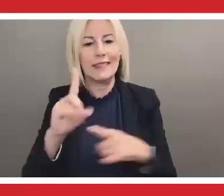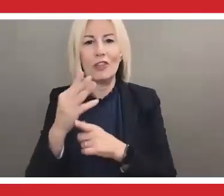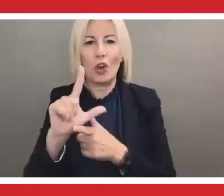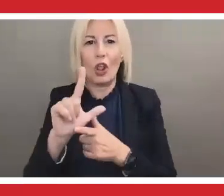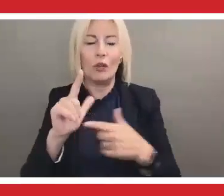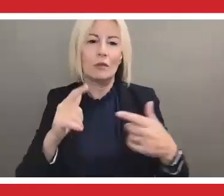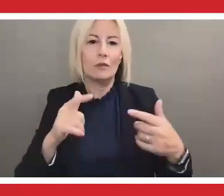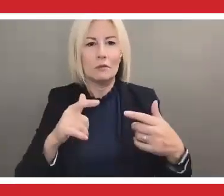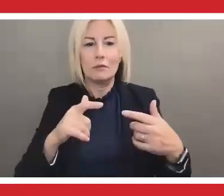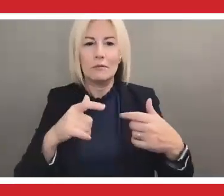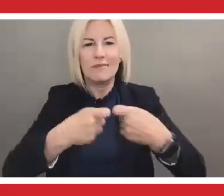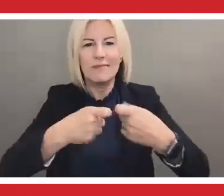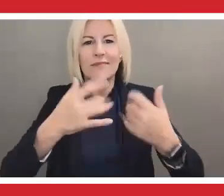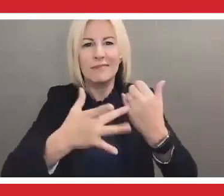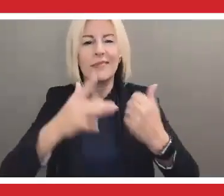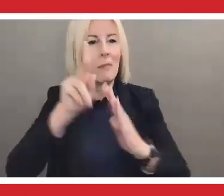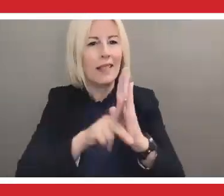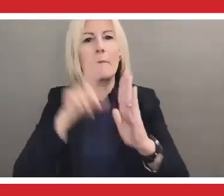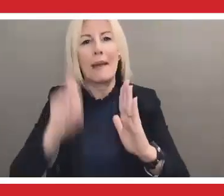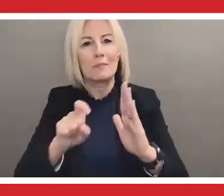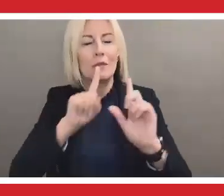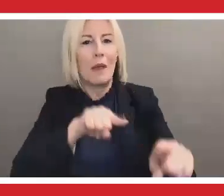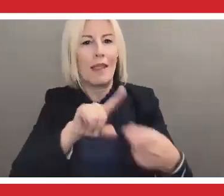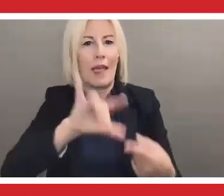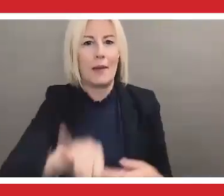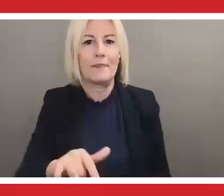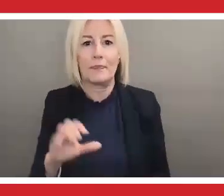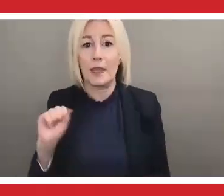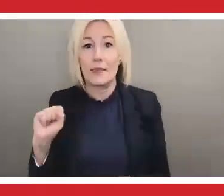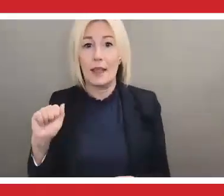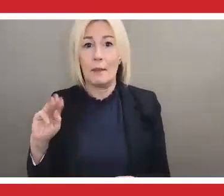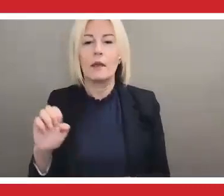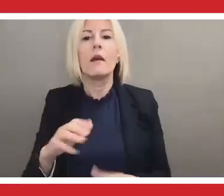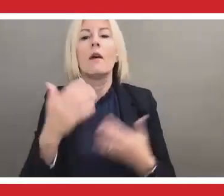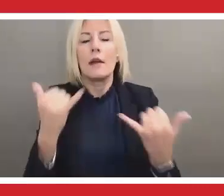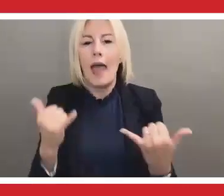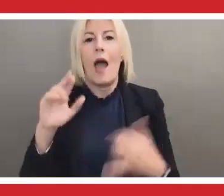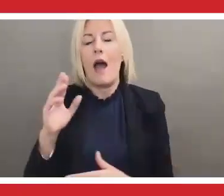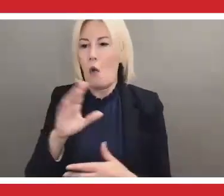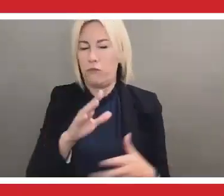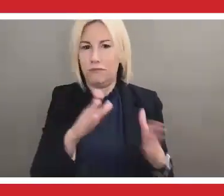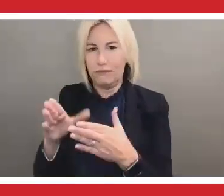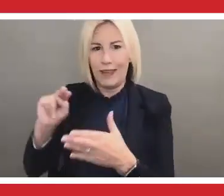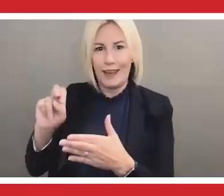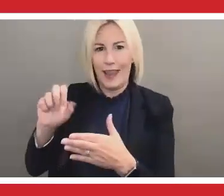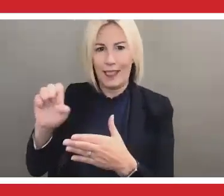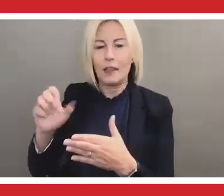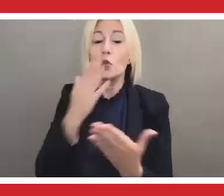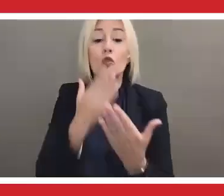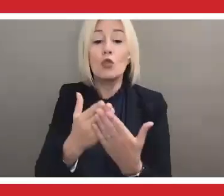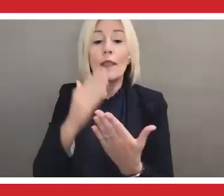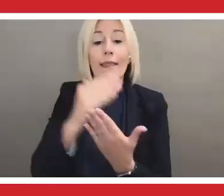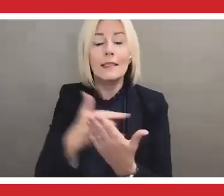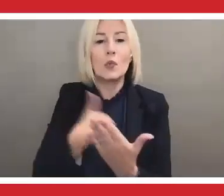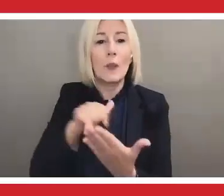learn from COVID too. I'd like to take that to Nella. There's good lessons that we can learn, and we